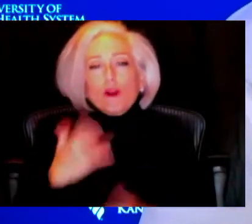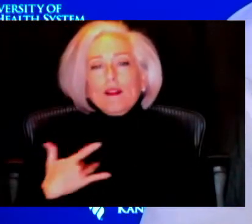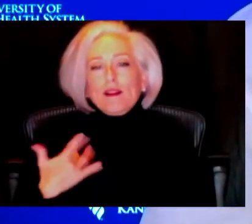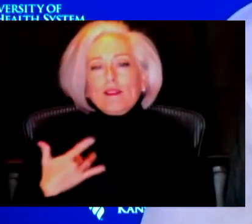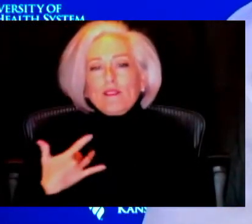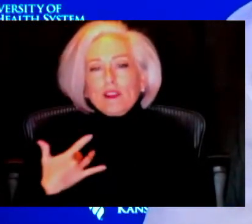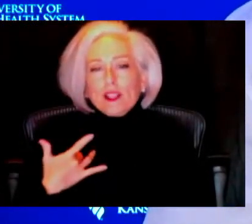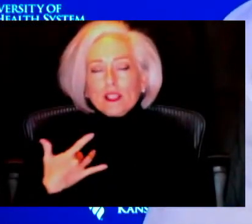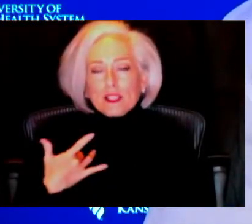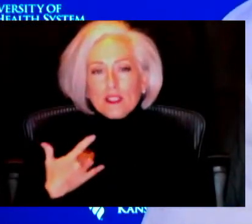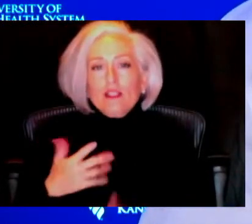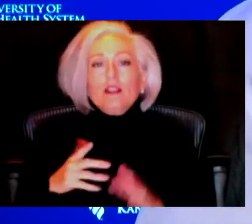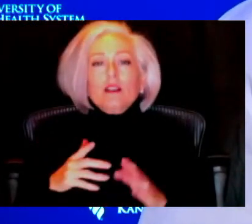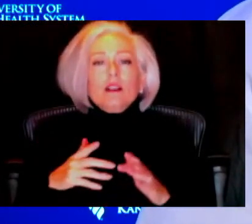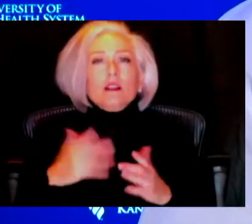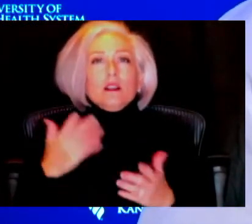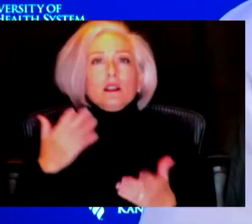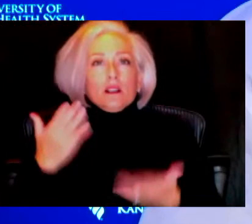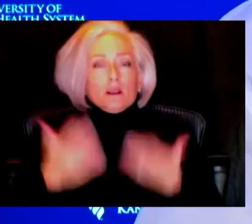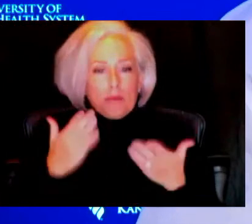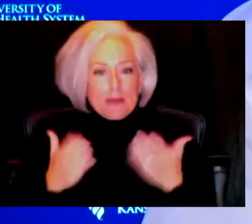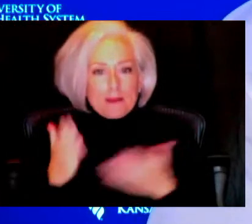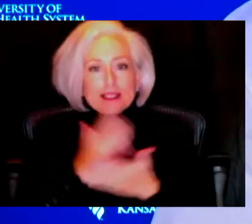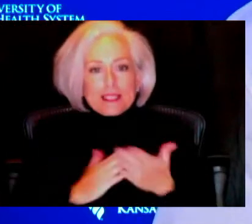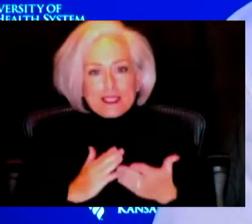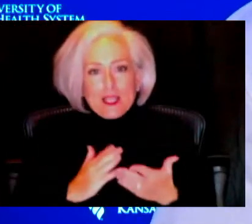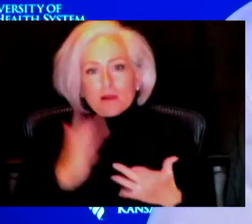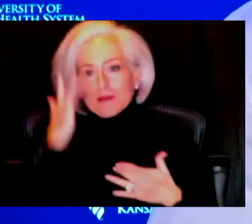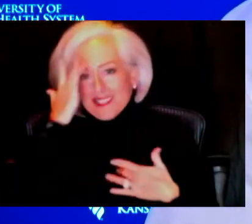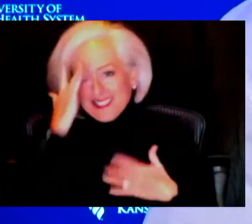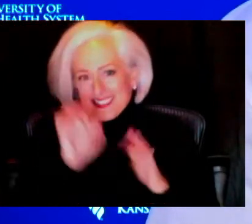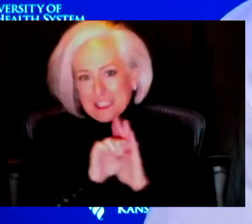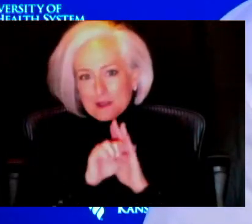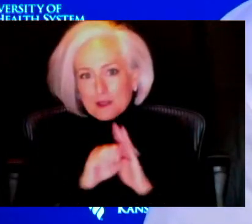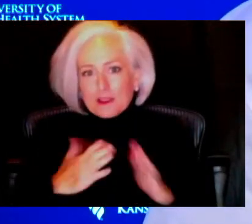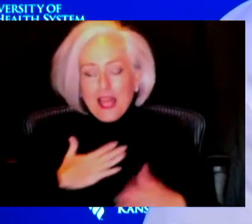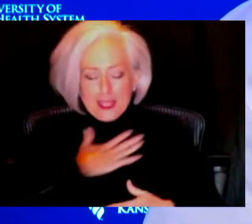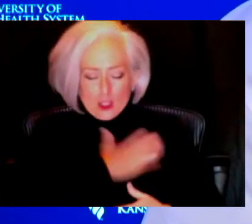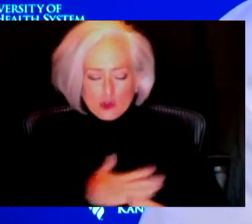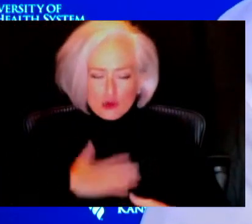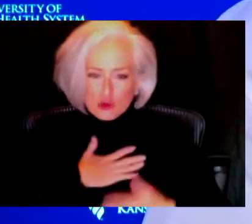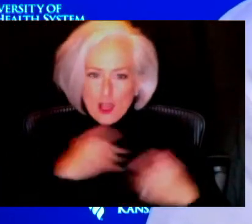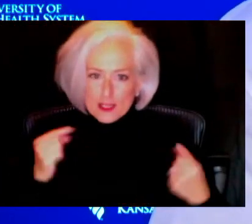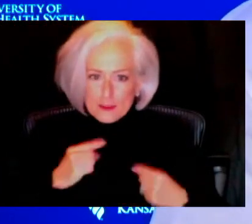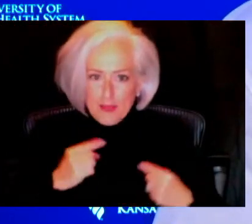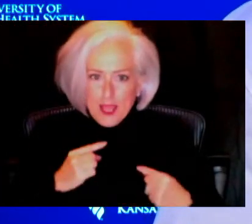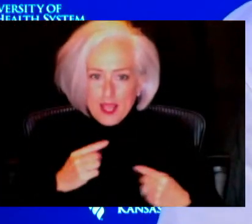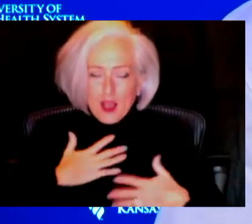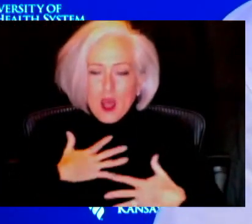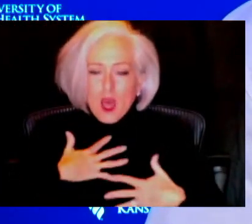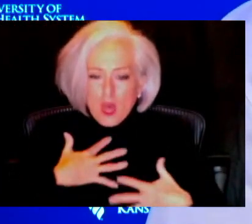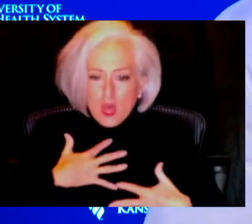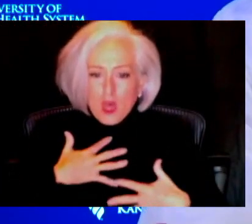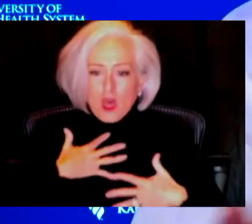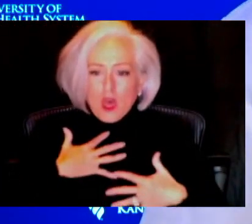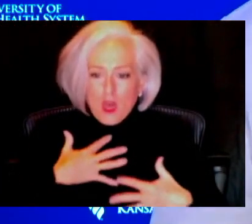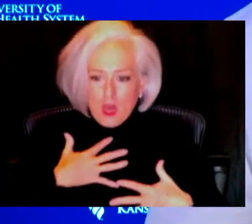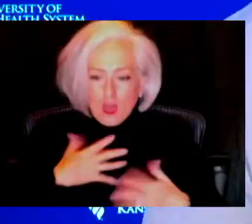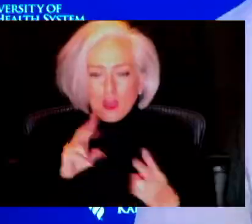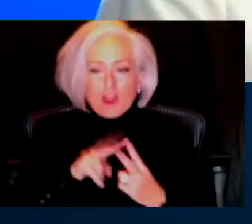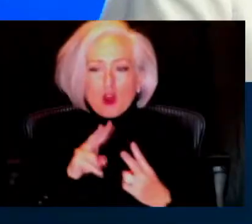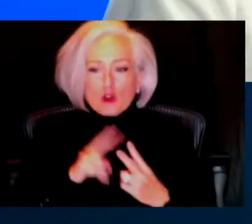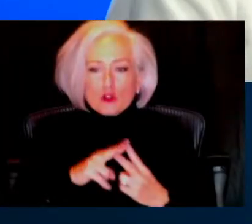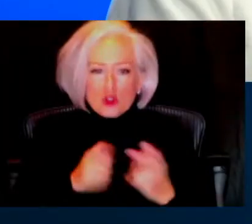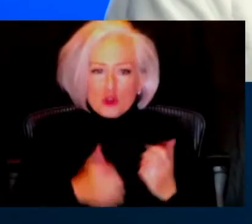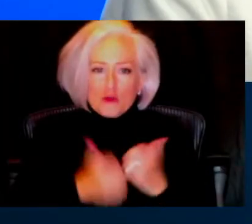identifying with maybe some symptoms that child may have, such as chest pain, maybe some shortness of breath. Those are really going to be the main things, and I'll let